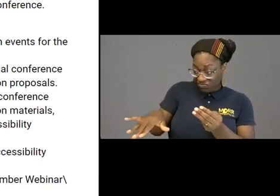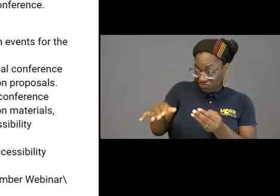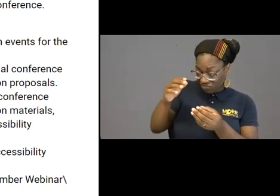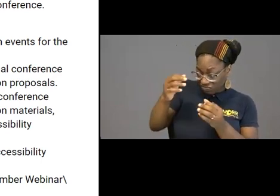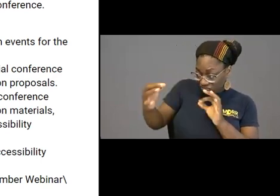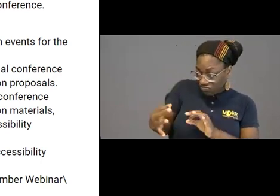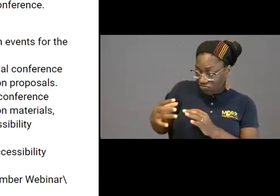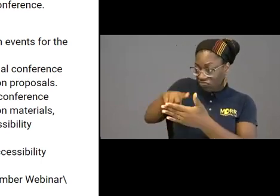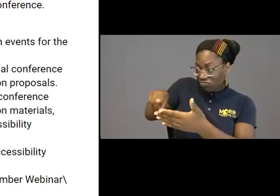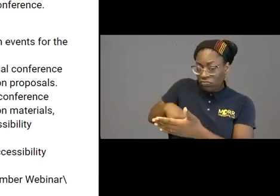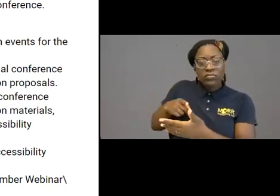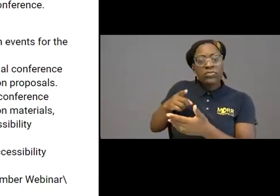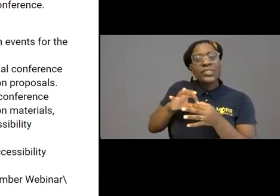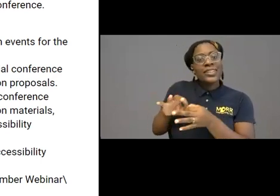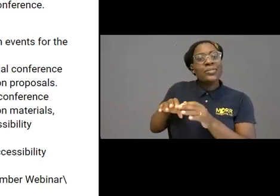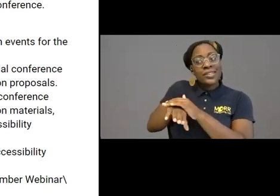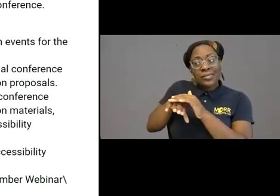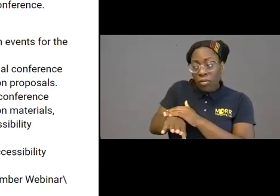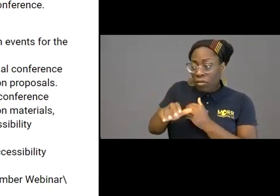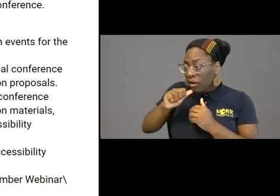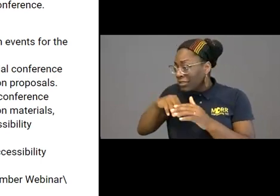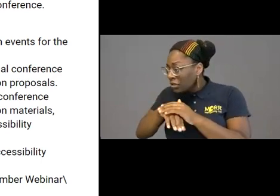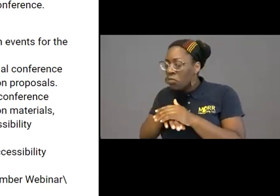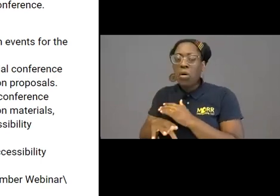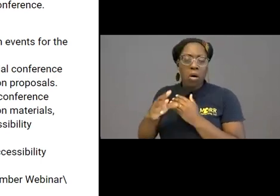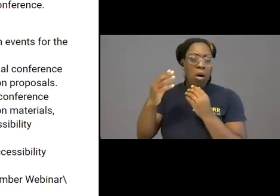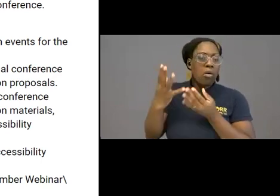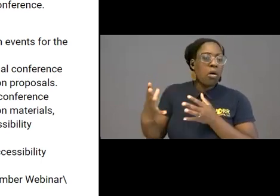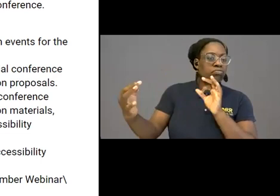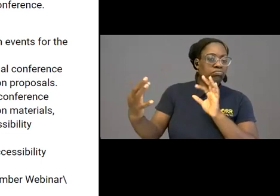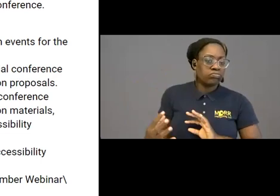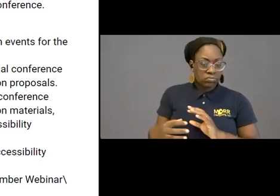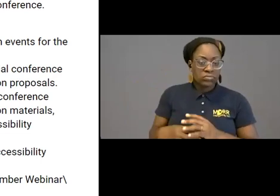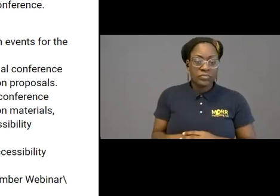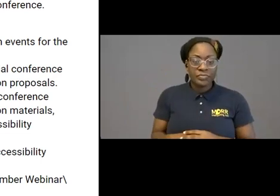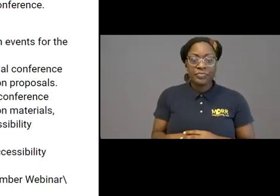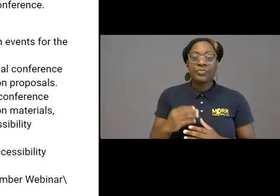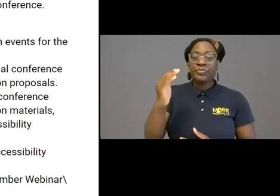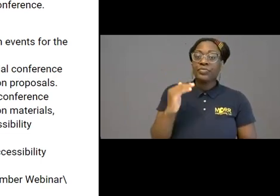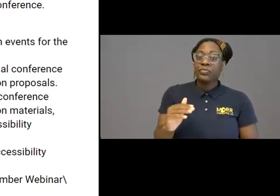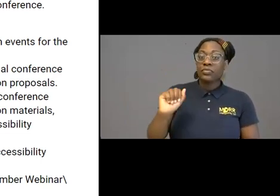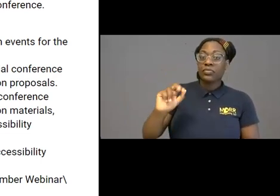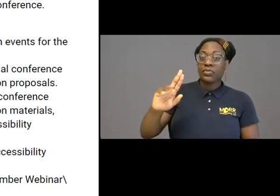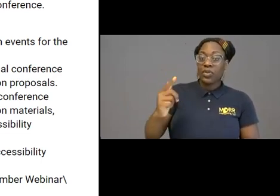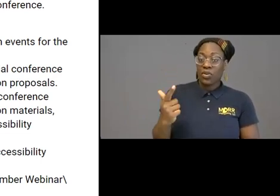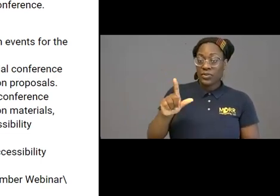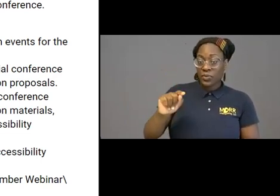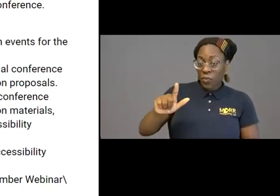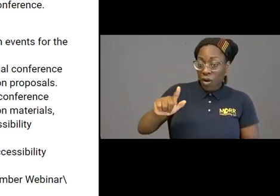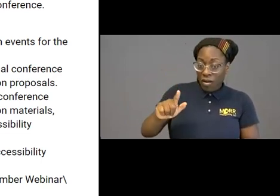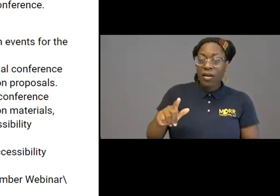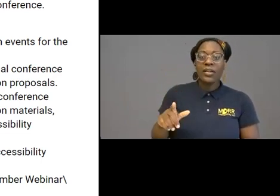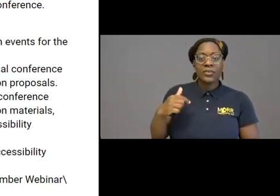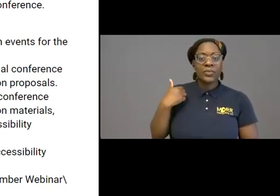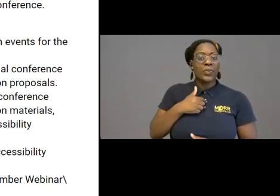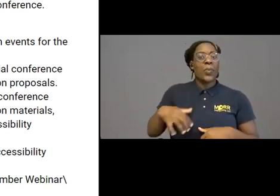So you can find that on the website. But still upcoming this year is an article club,